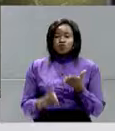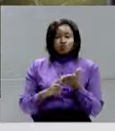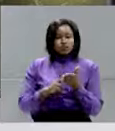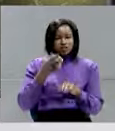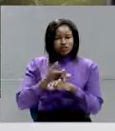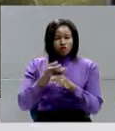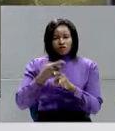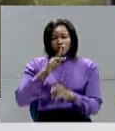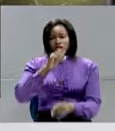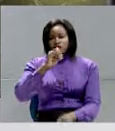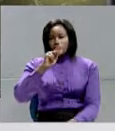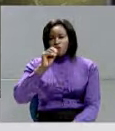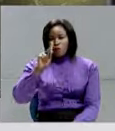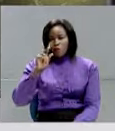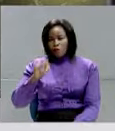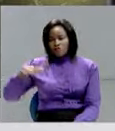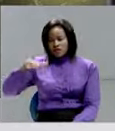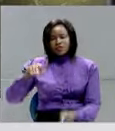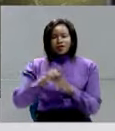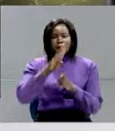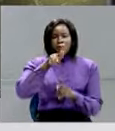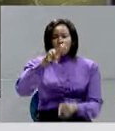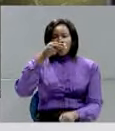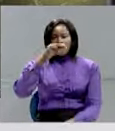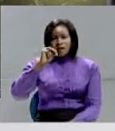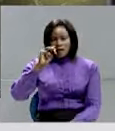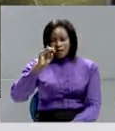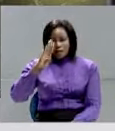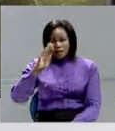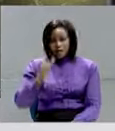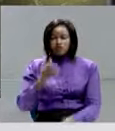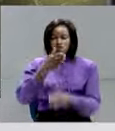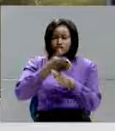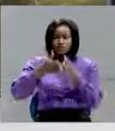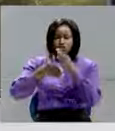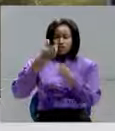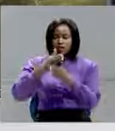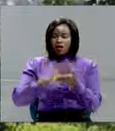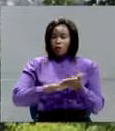village, Buhimba sub-county Chikuwe district for the construction of the Bulina Kabuya road.